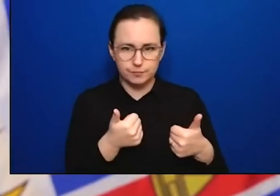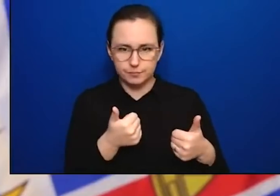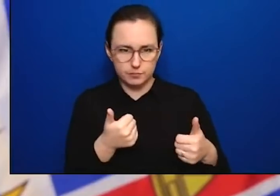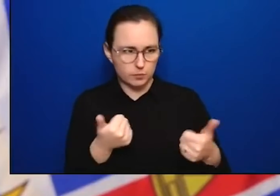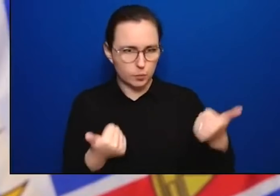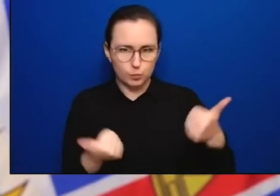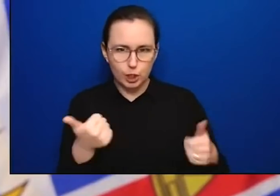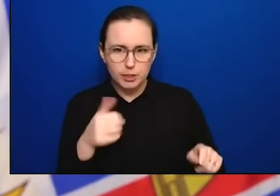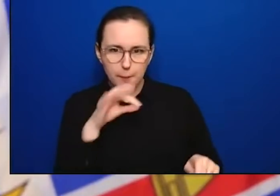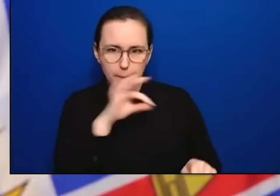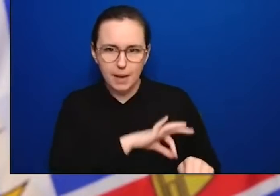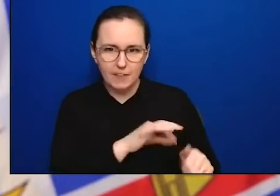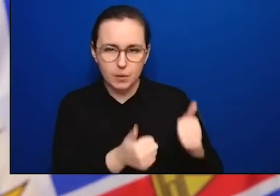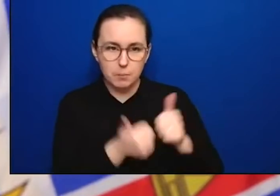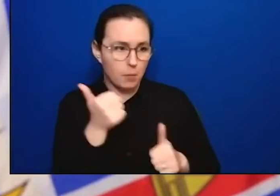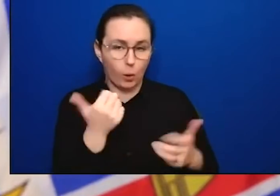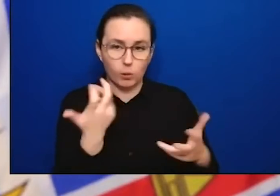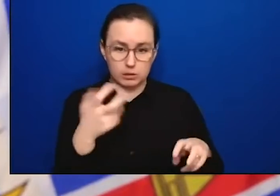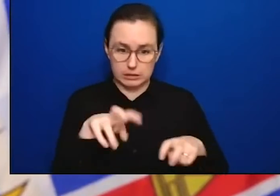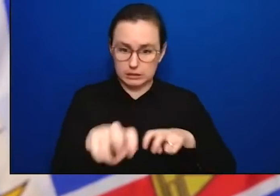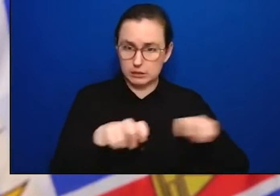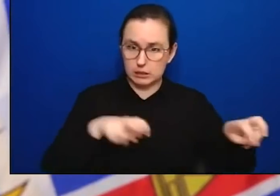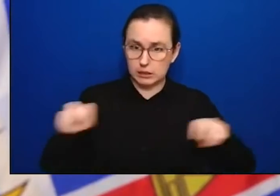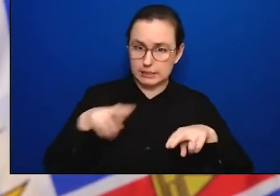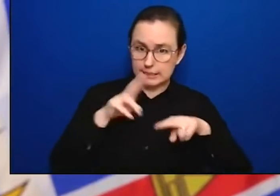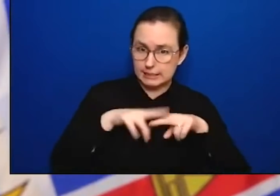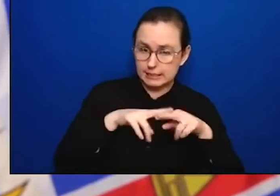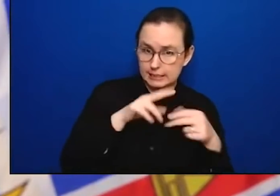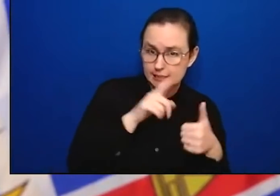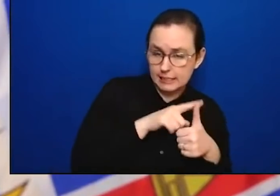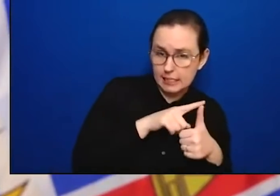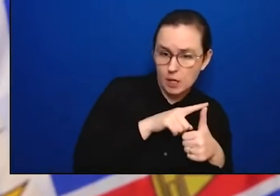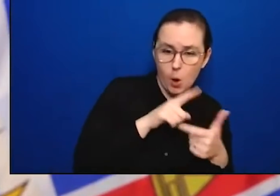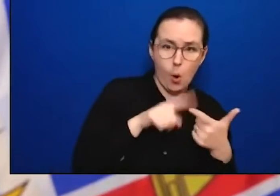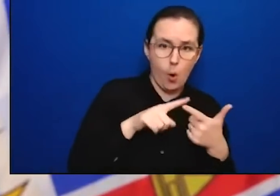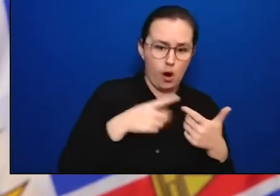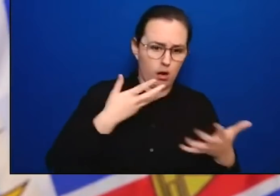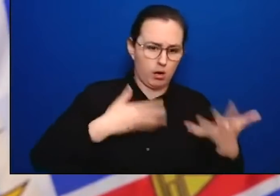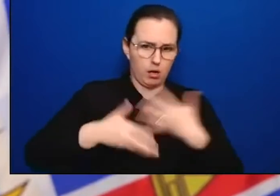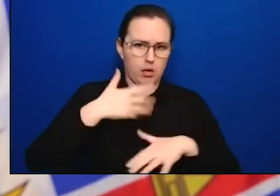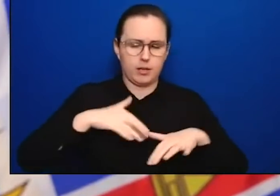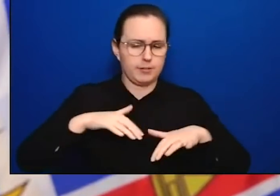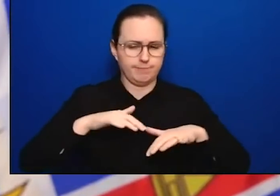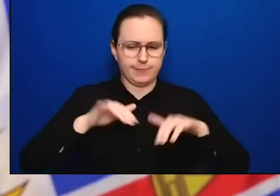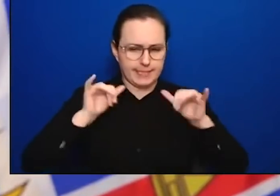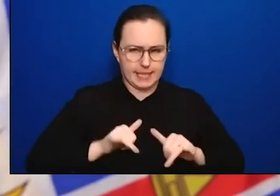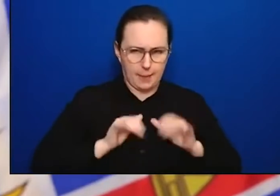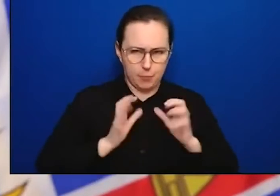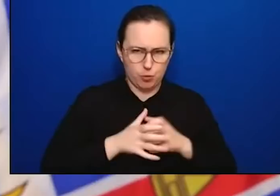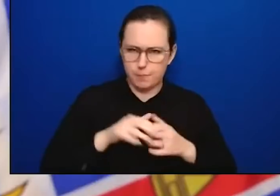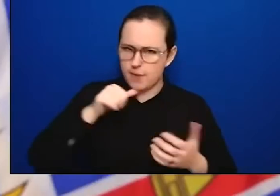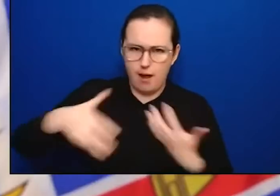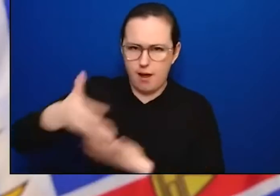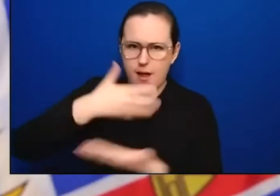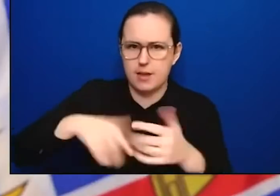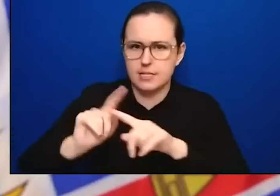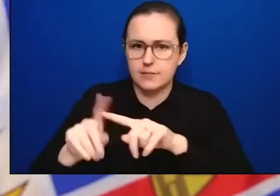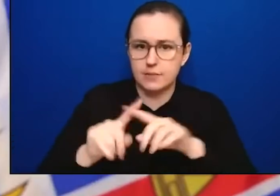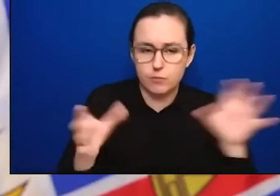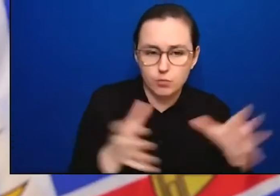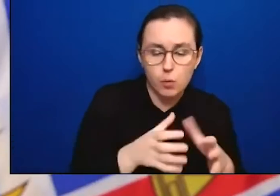It's really challenging to tease apart. Is it the mask that made the difference, or was it because we changed seating or because we changed